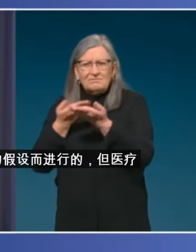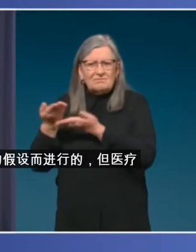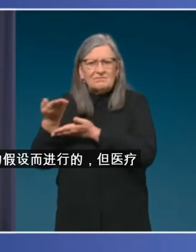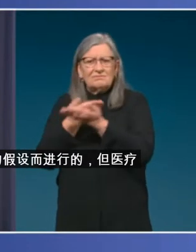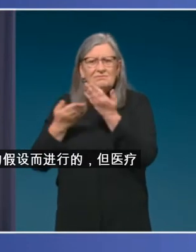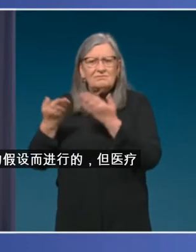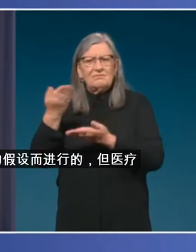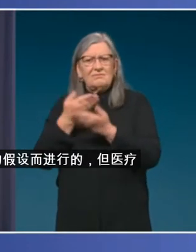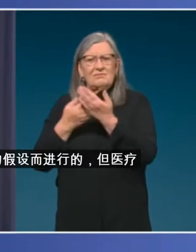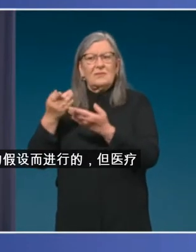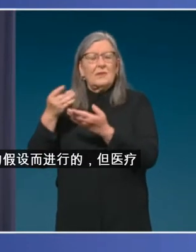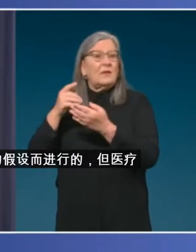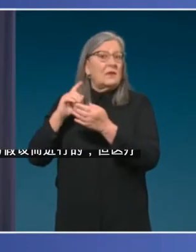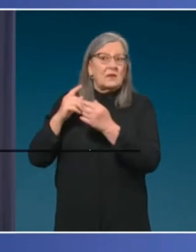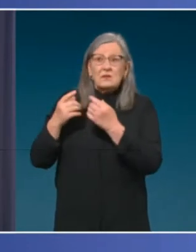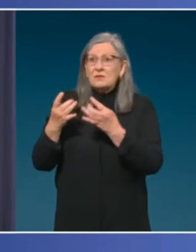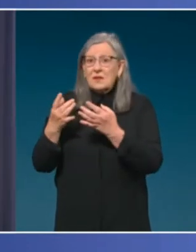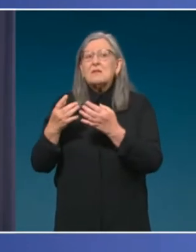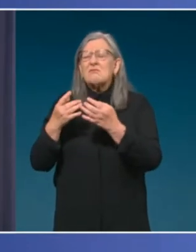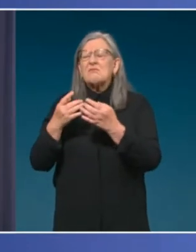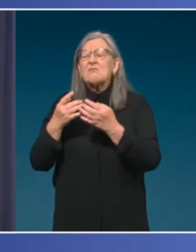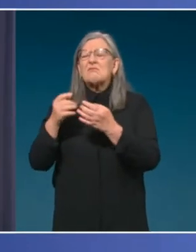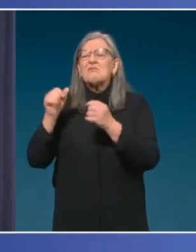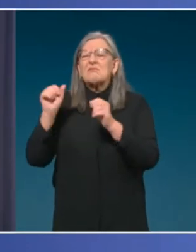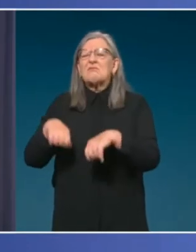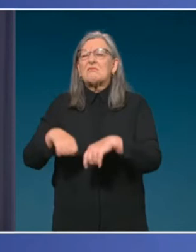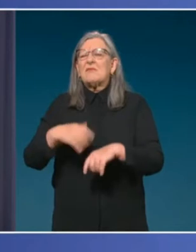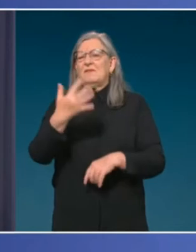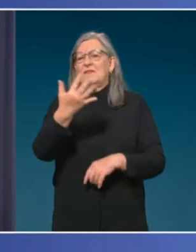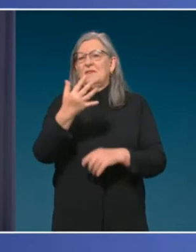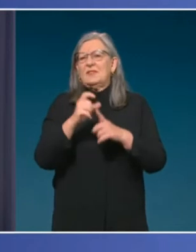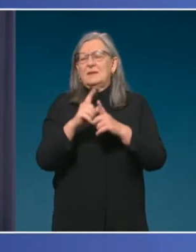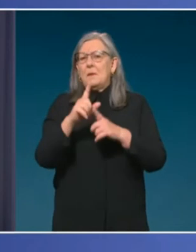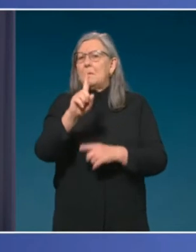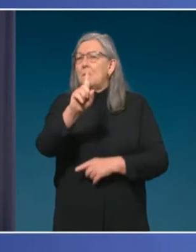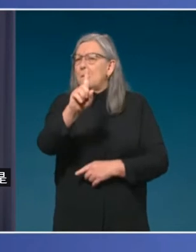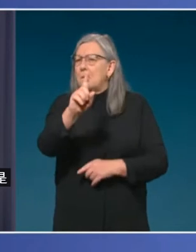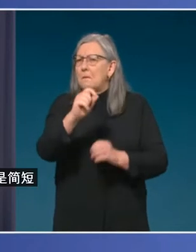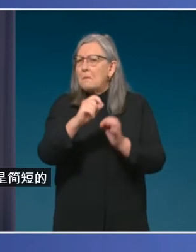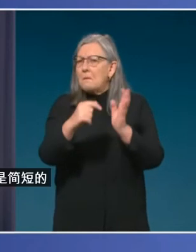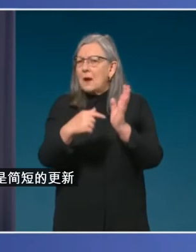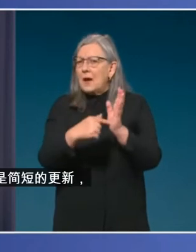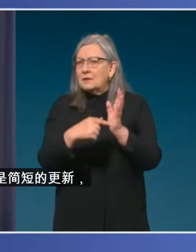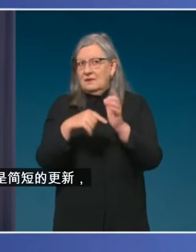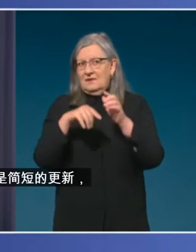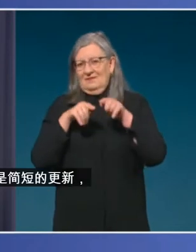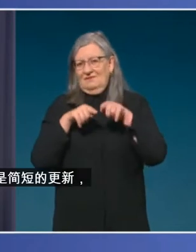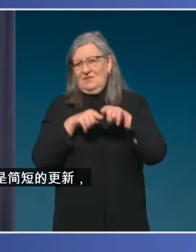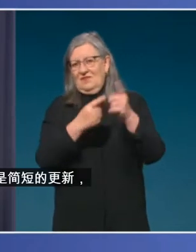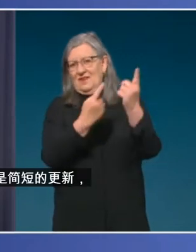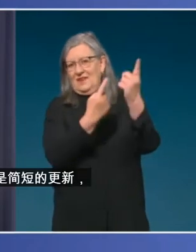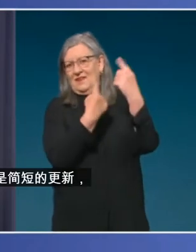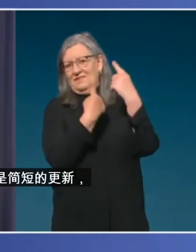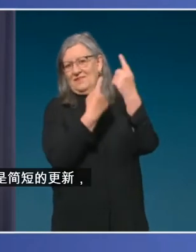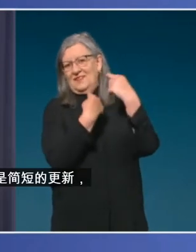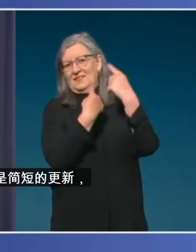will guide our decision-making throughout. Essentially, that's the brief update.